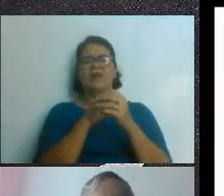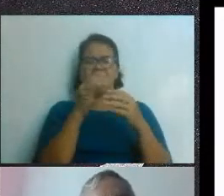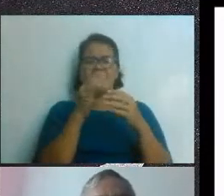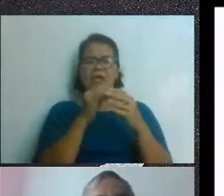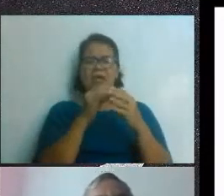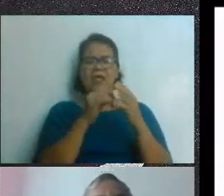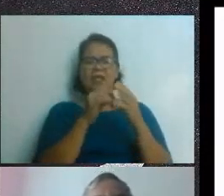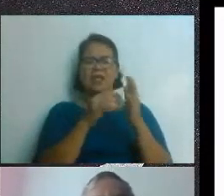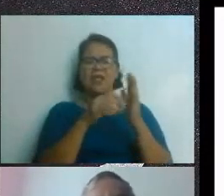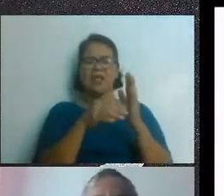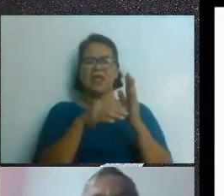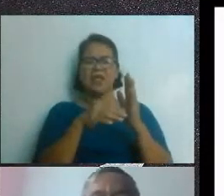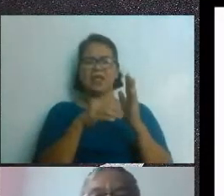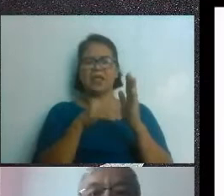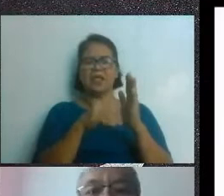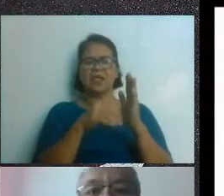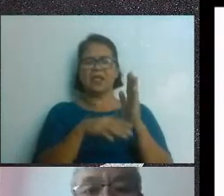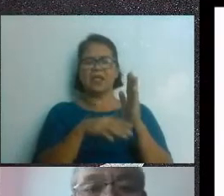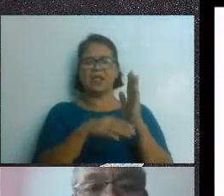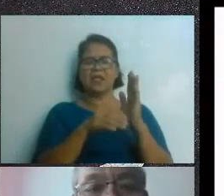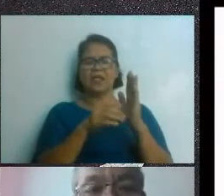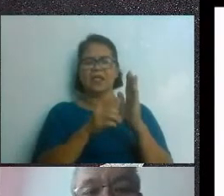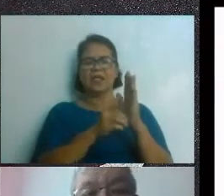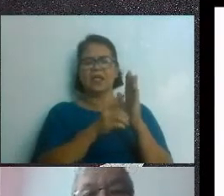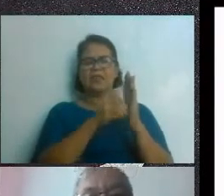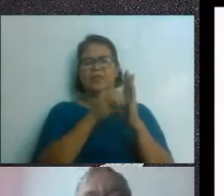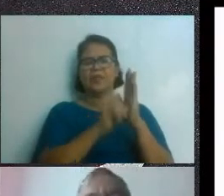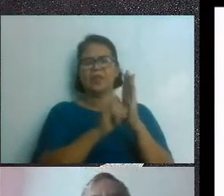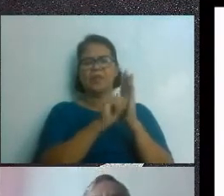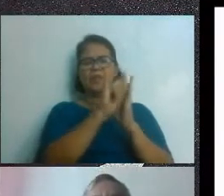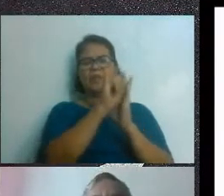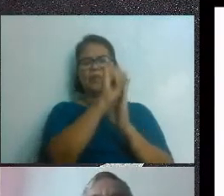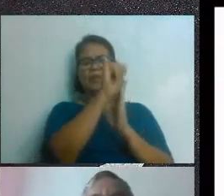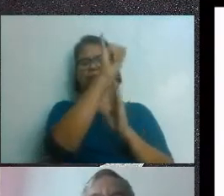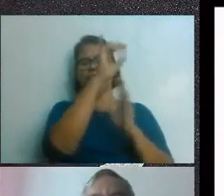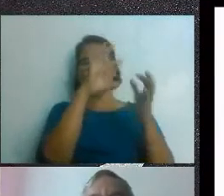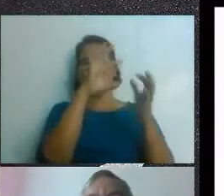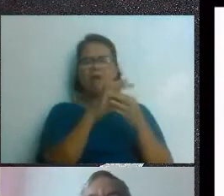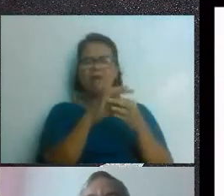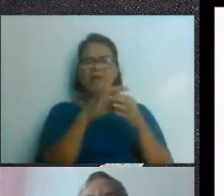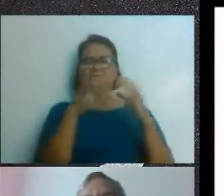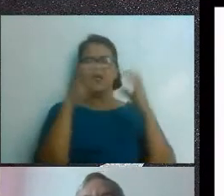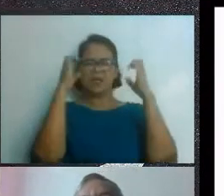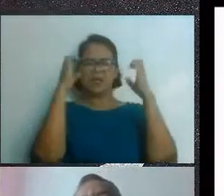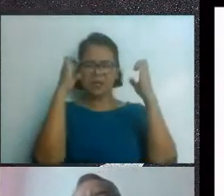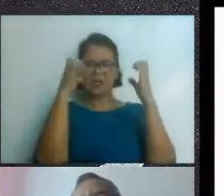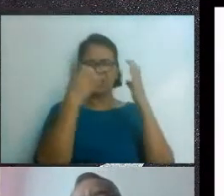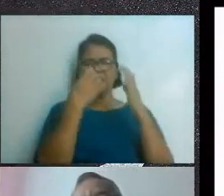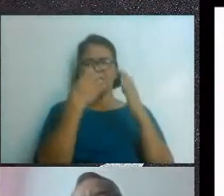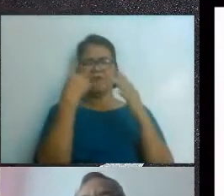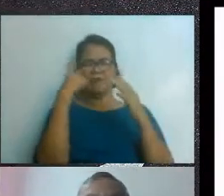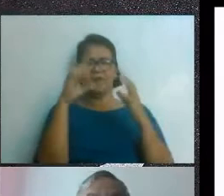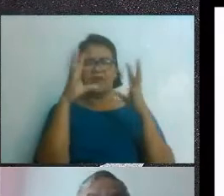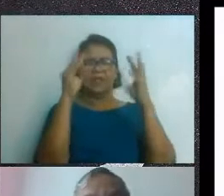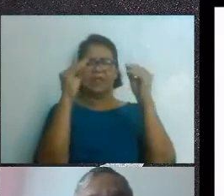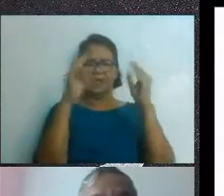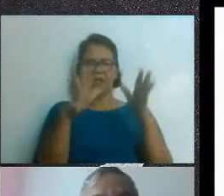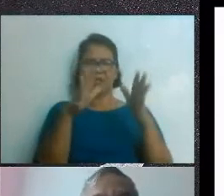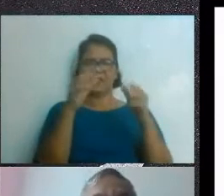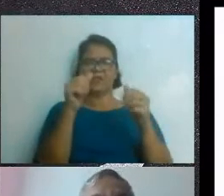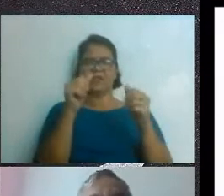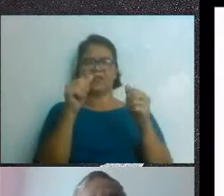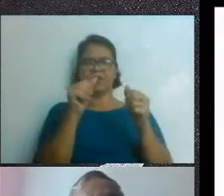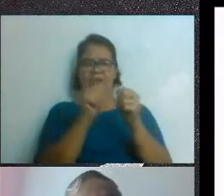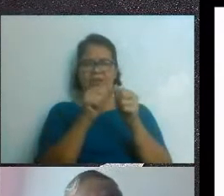and school officials upskilling and reskilling. And E is for engagement of stakeholders for support and collaboration.